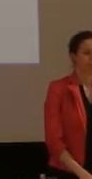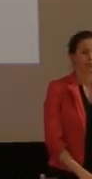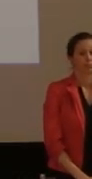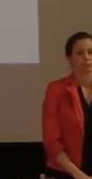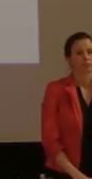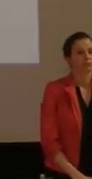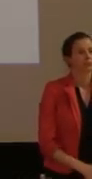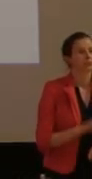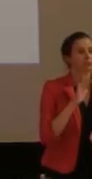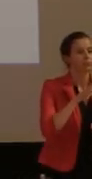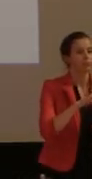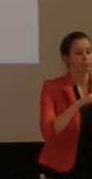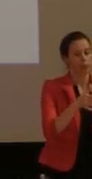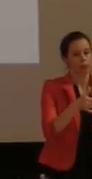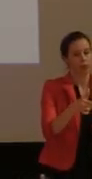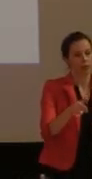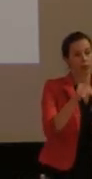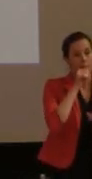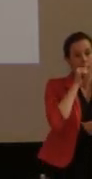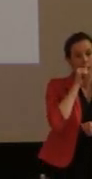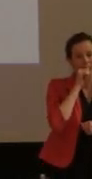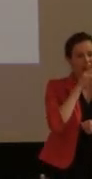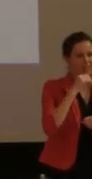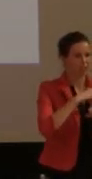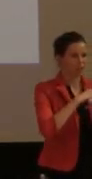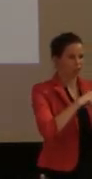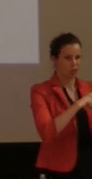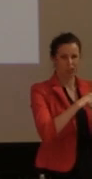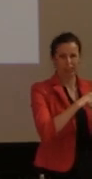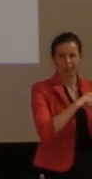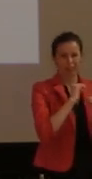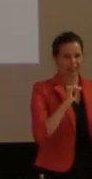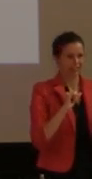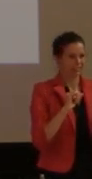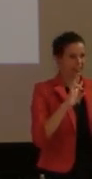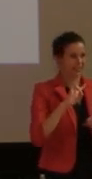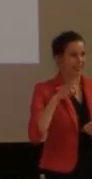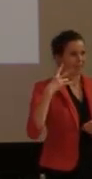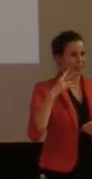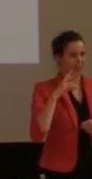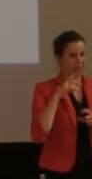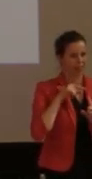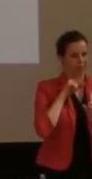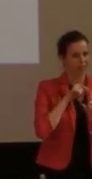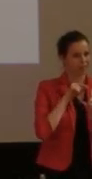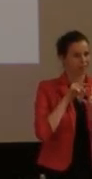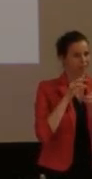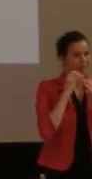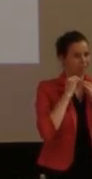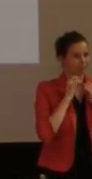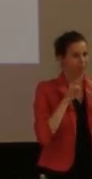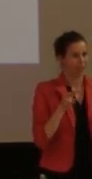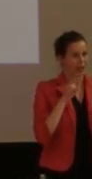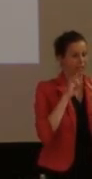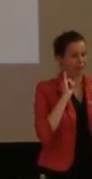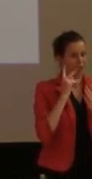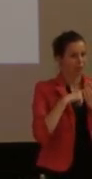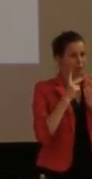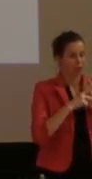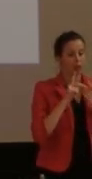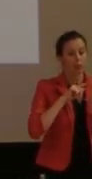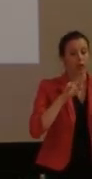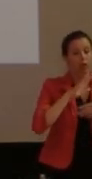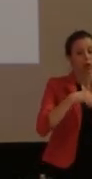Touching briefly on privacy and security, you'll remember that's the seventh core value of the program. It's the All of Us approach